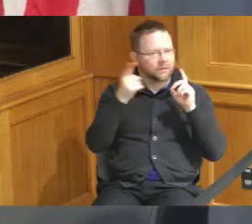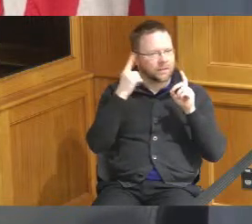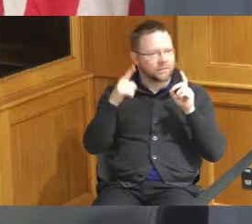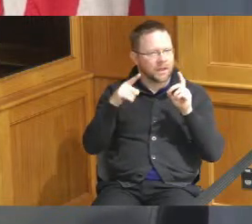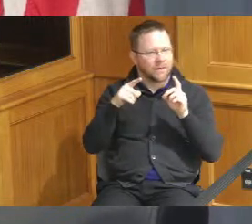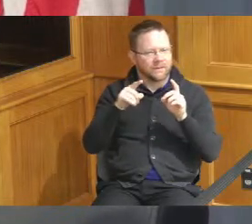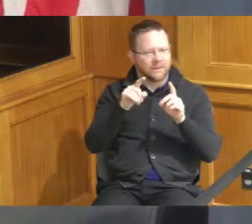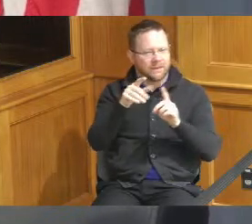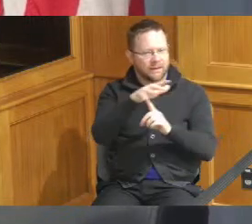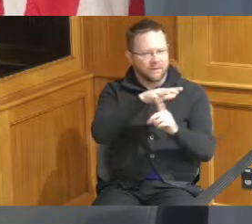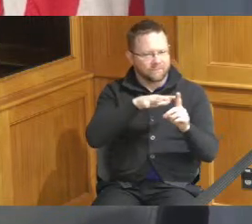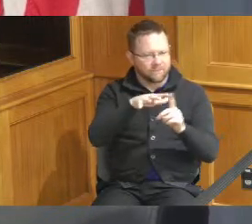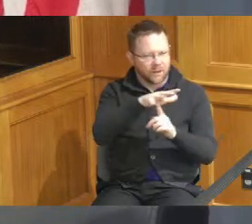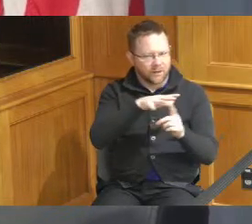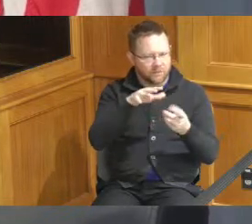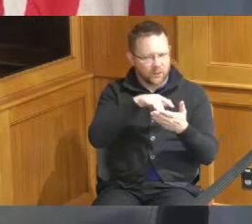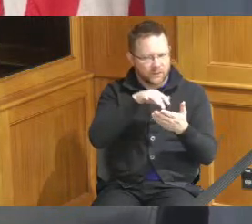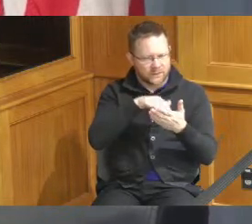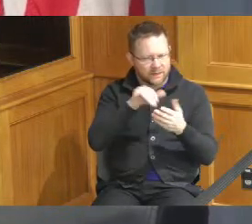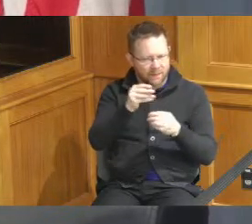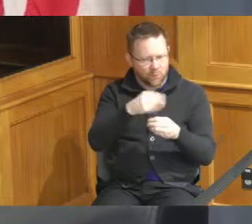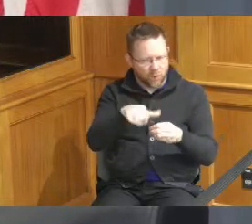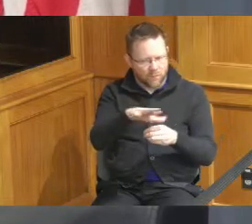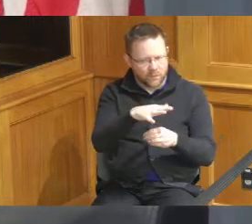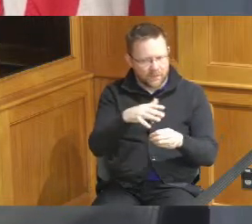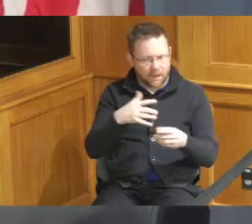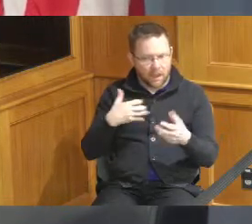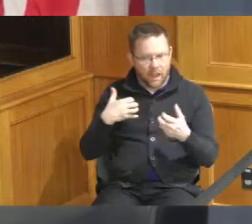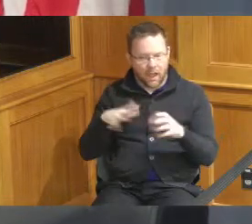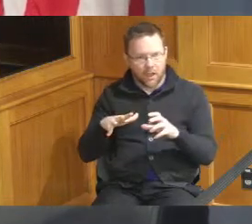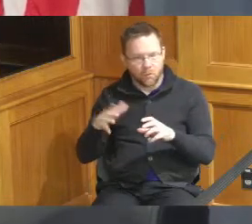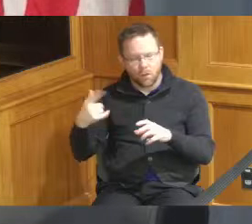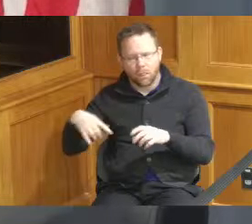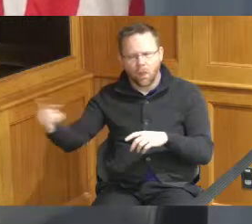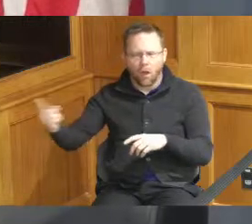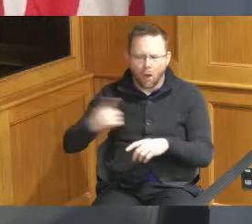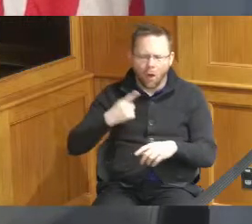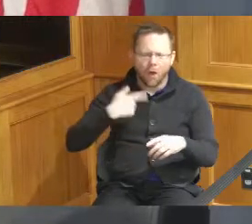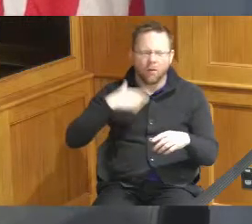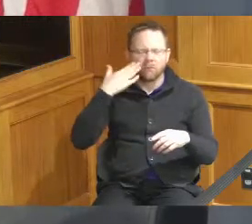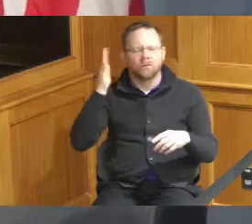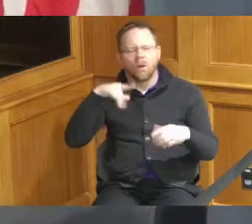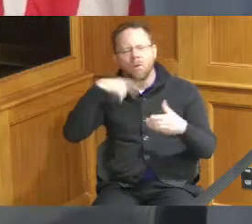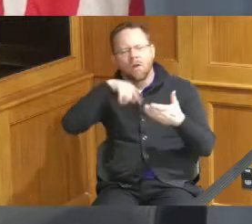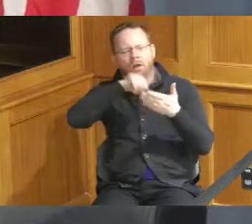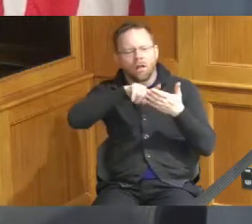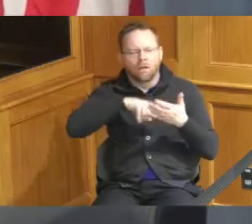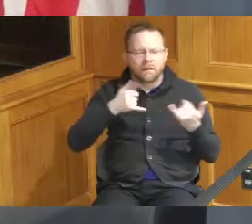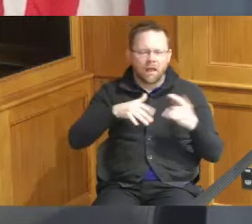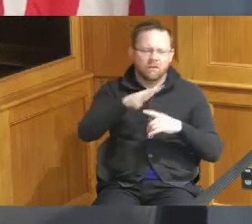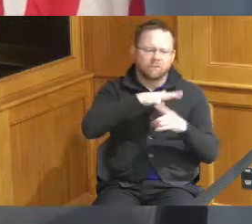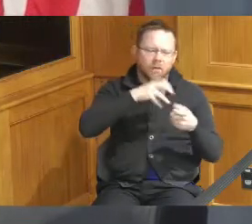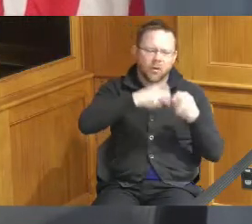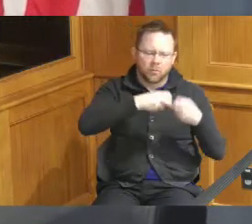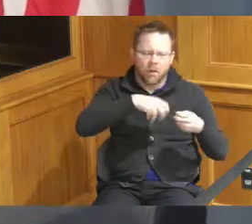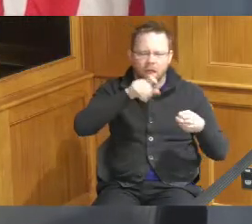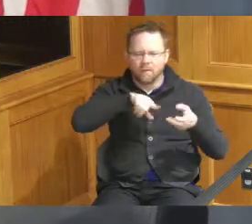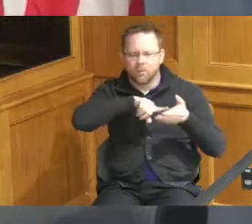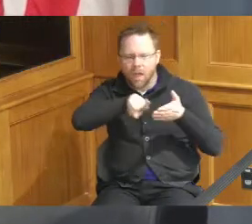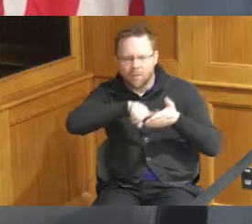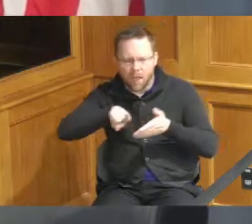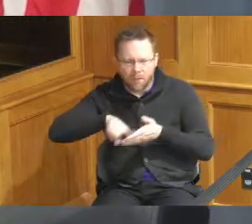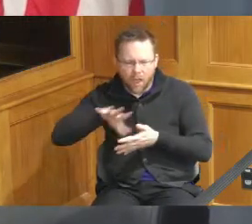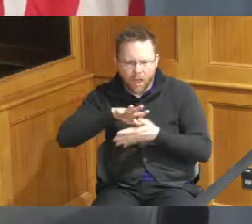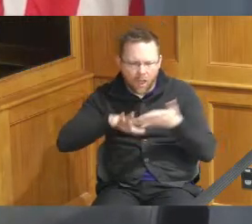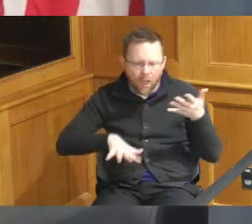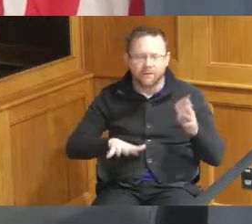environmental study of that property. I just want to make sure nothing comes back to us, say, oh man, we looked at it, now it's got environmental, now we got to pay something extra.